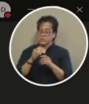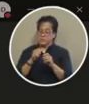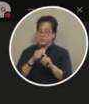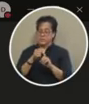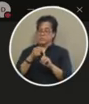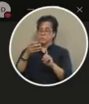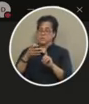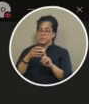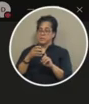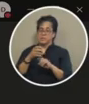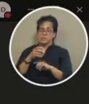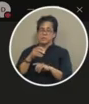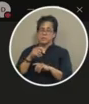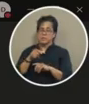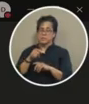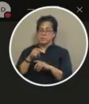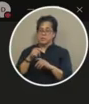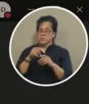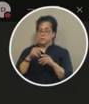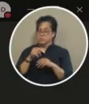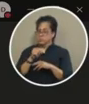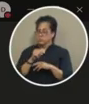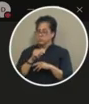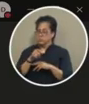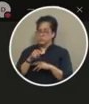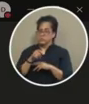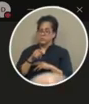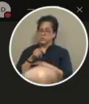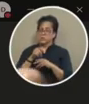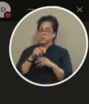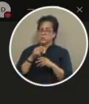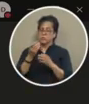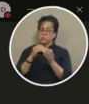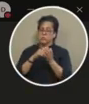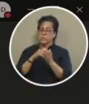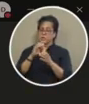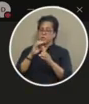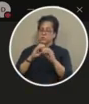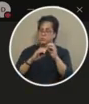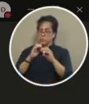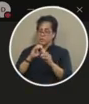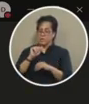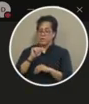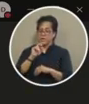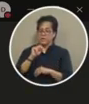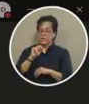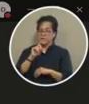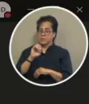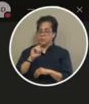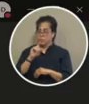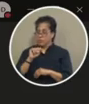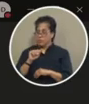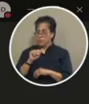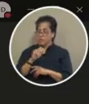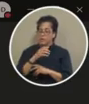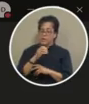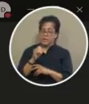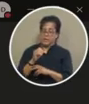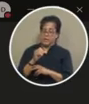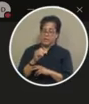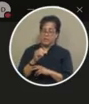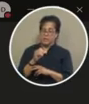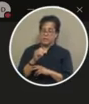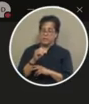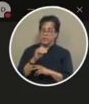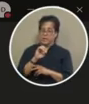the investment and beautification of the street infrastructure of Dolan and Edna Street. The reconstruction of Edna and Dola will then impact city residents with a higher quality